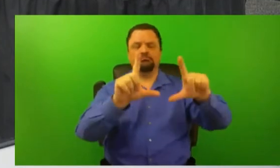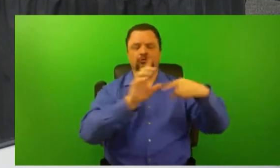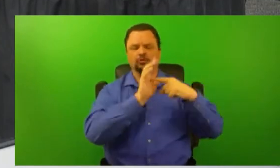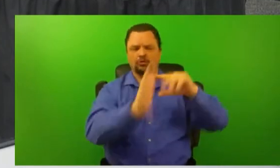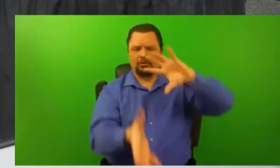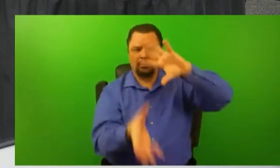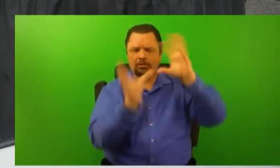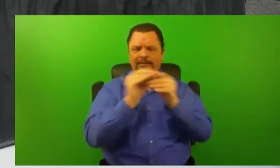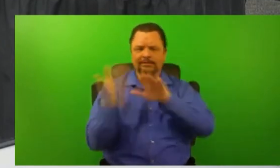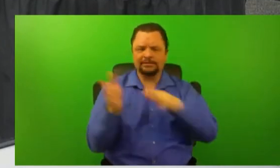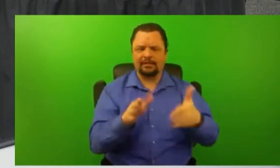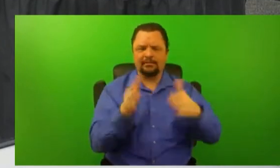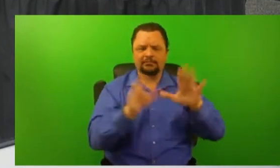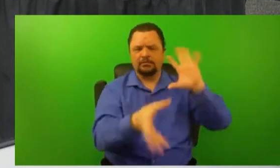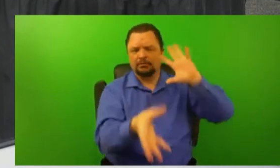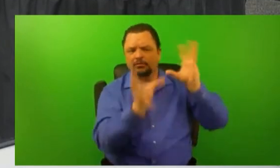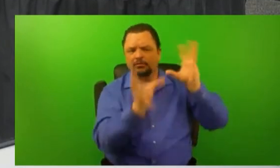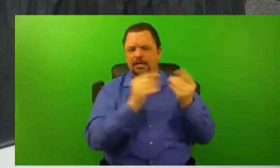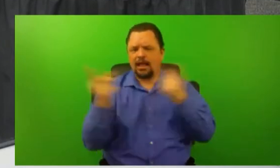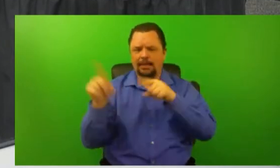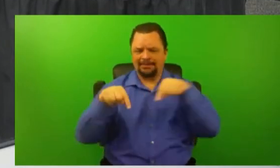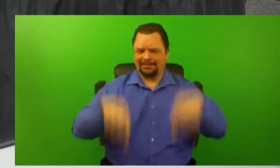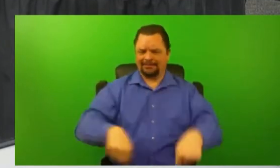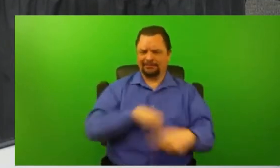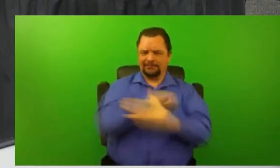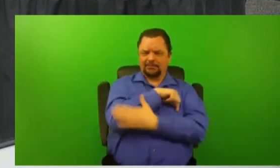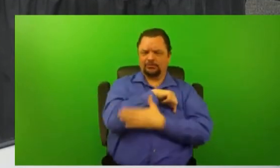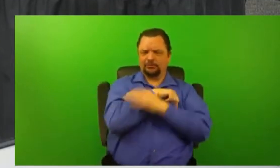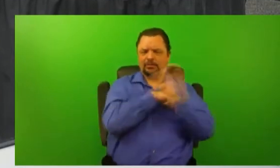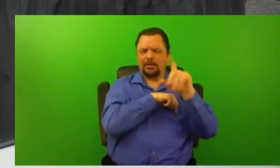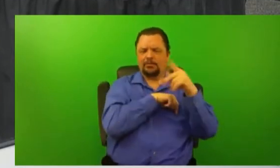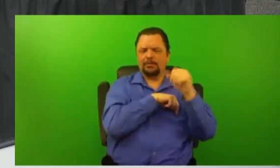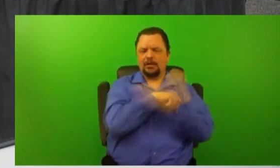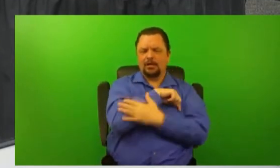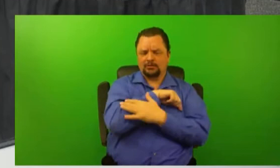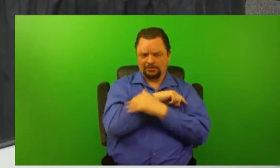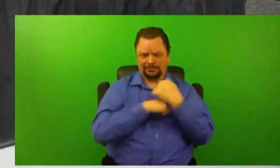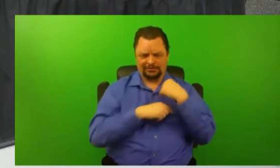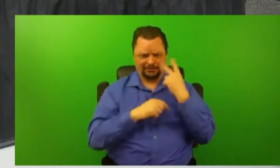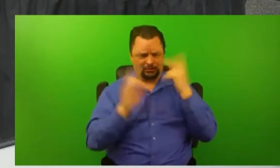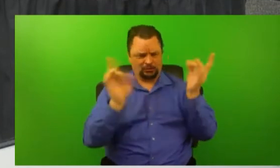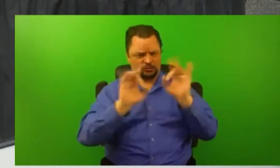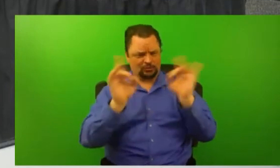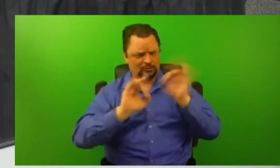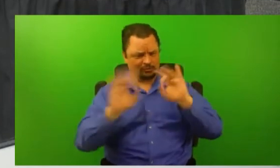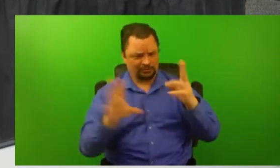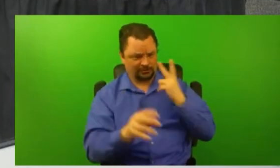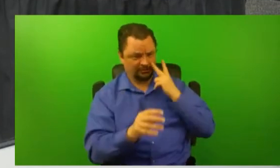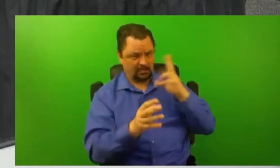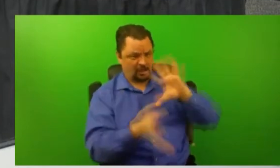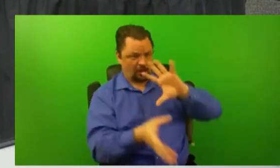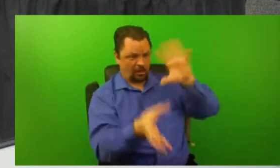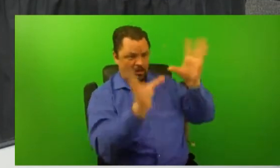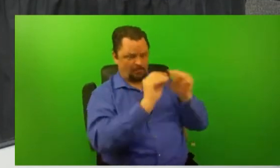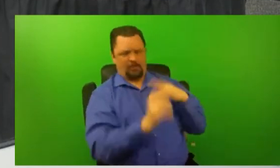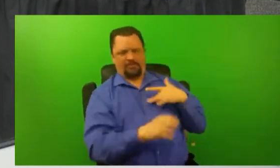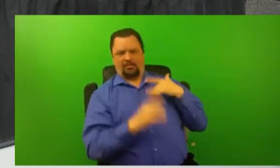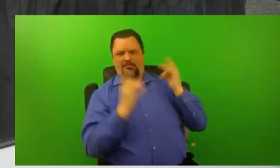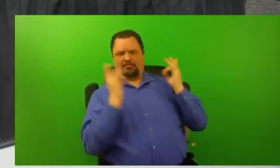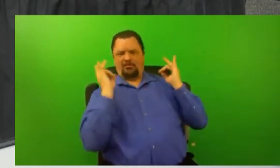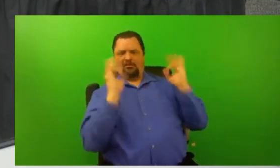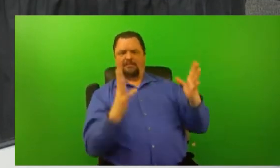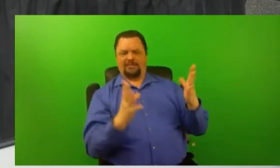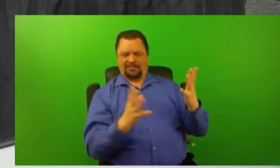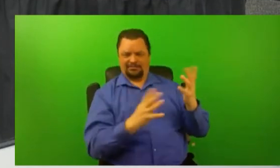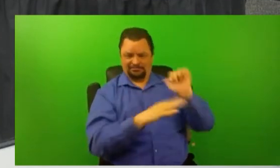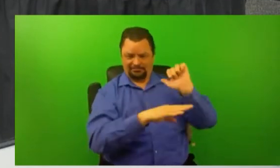And so it looks pretty drastic when you see the total. But again, if we put up the total deaths from other diseases